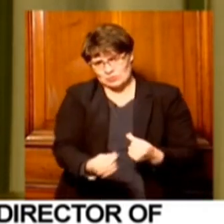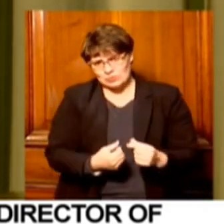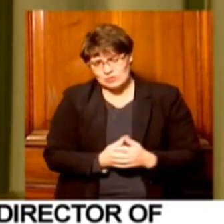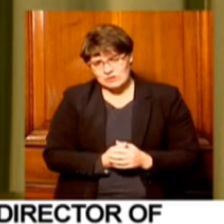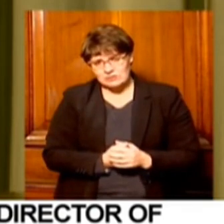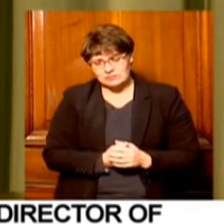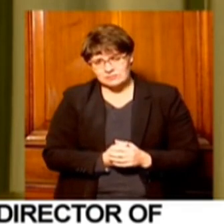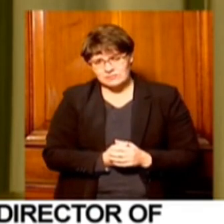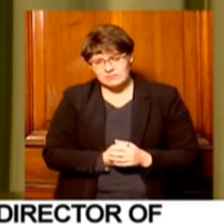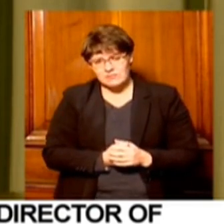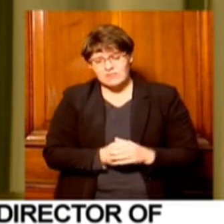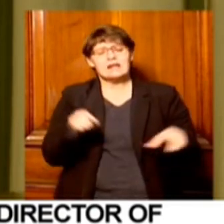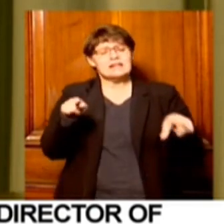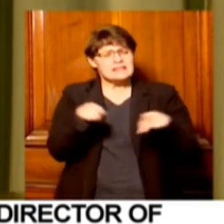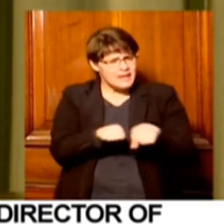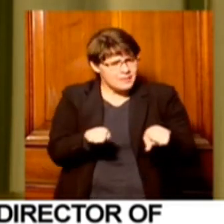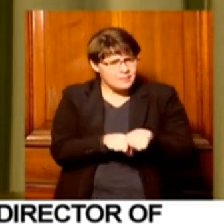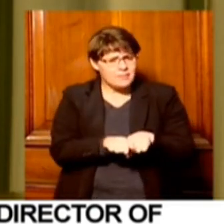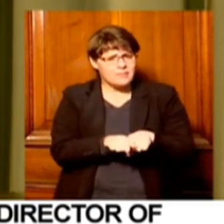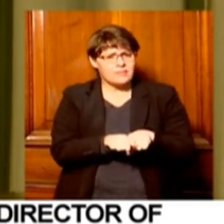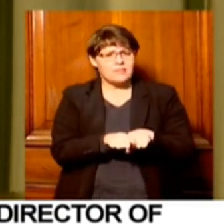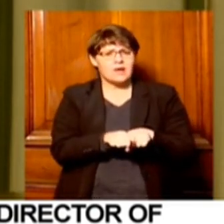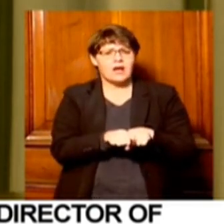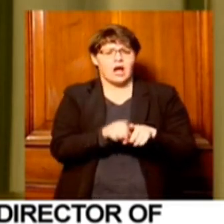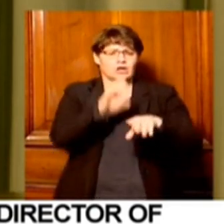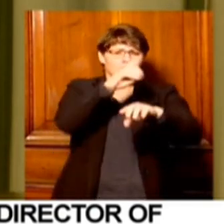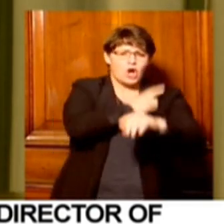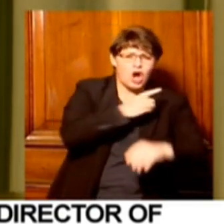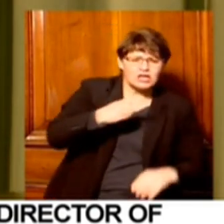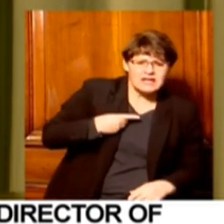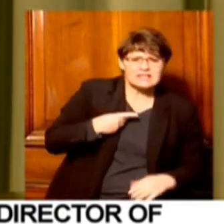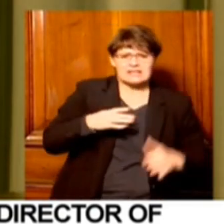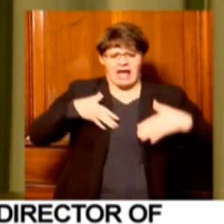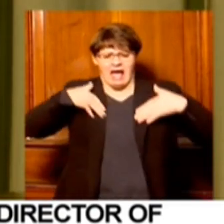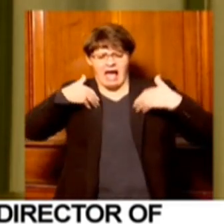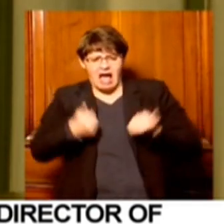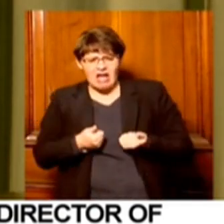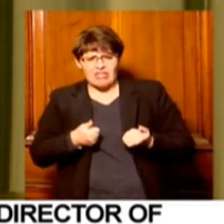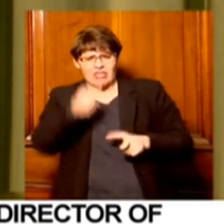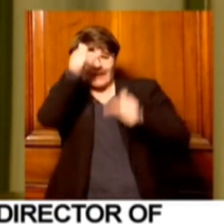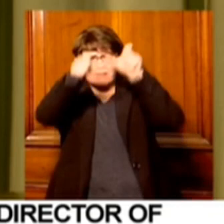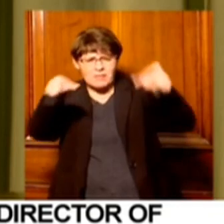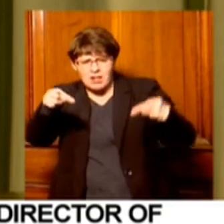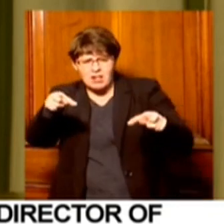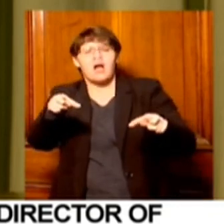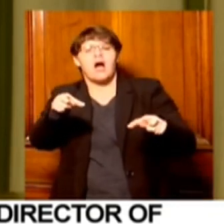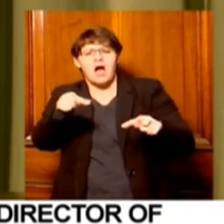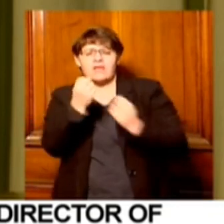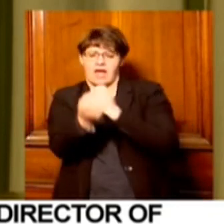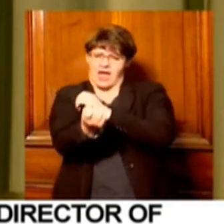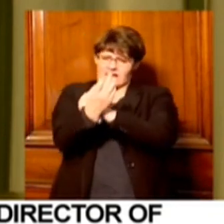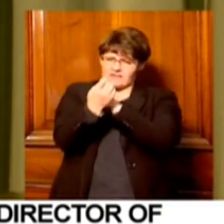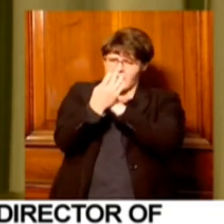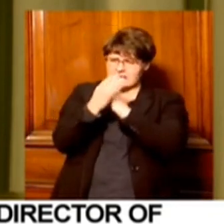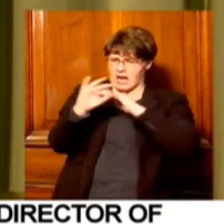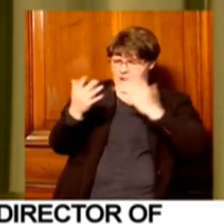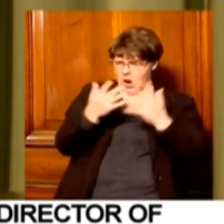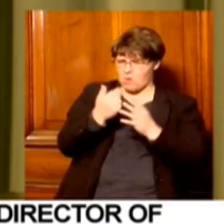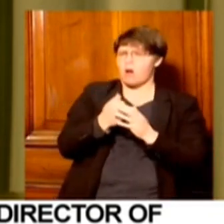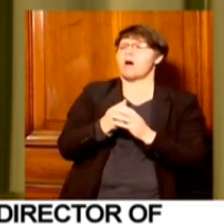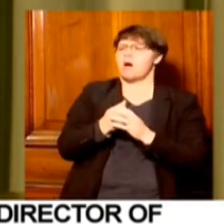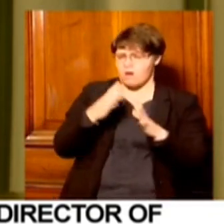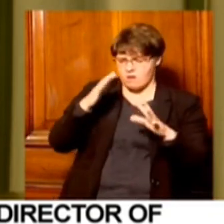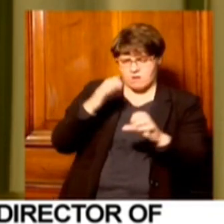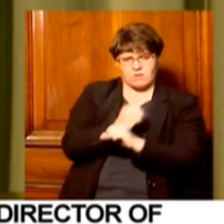have engaged as well with health practitioners who have given us their expert view. And in this